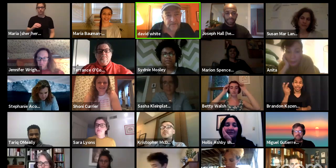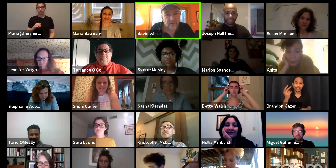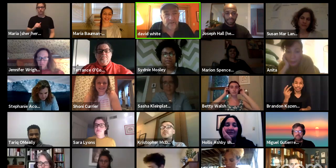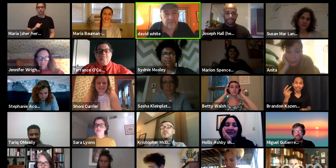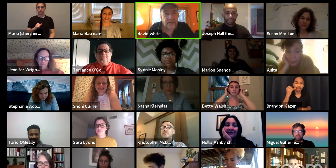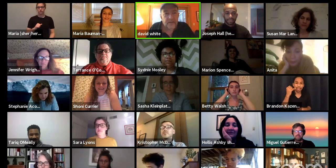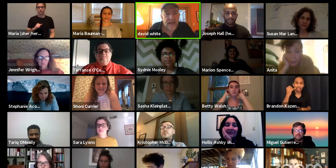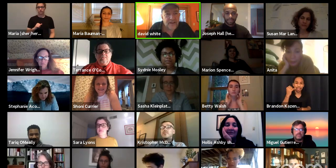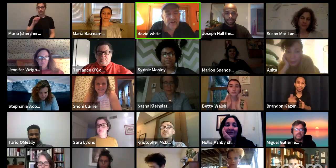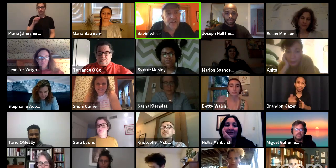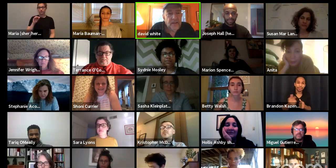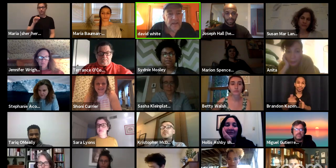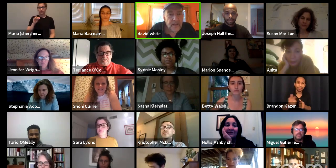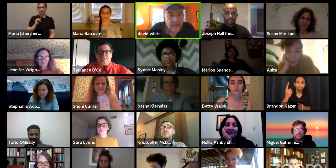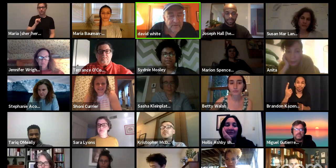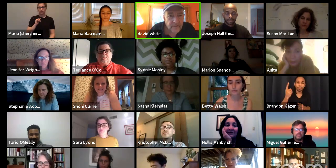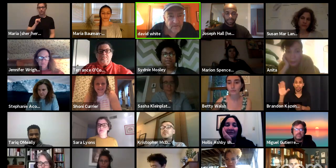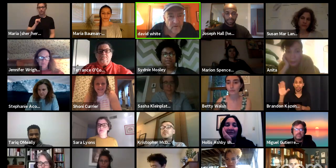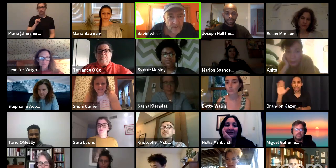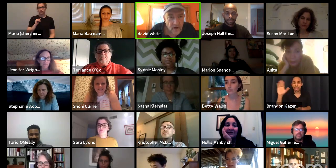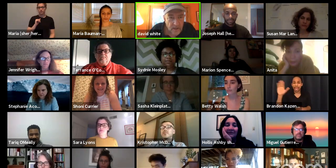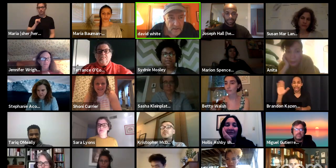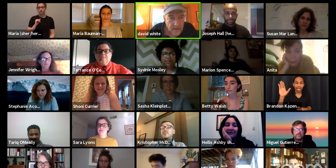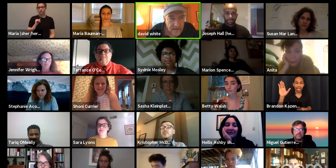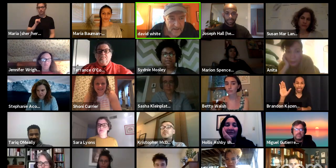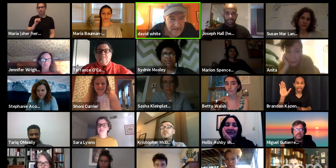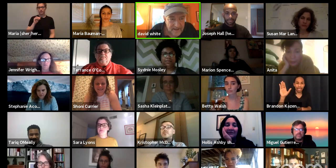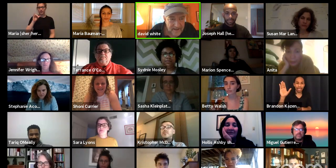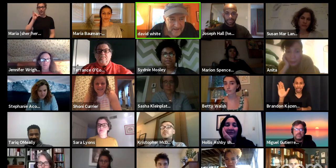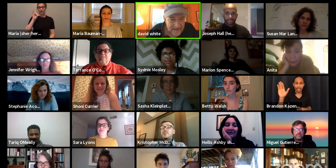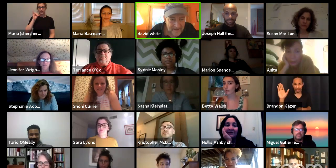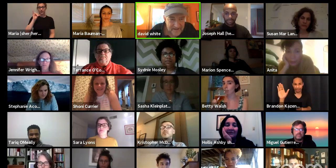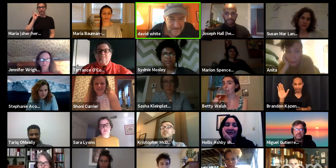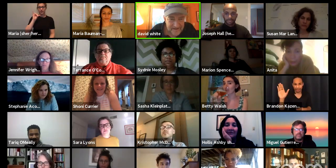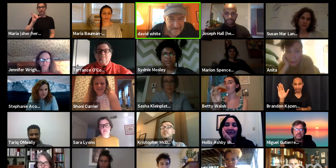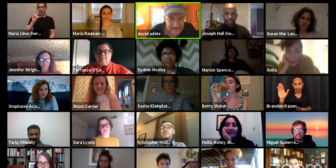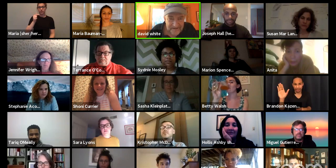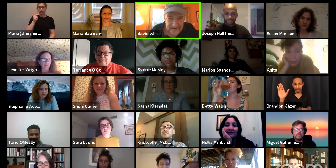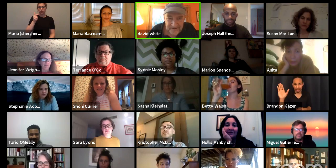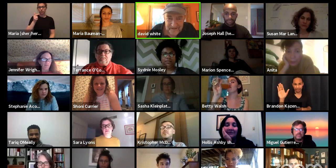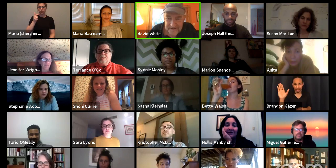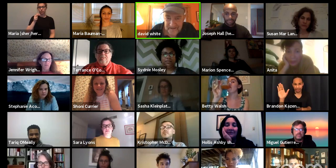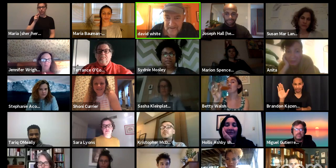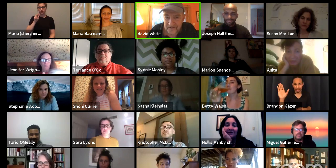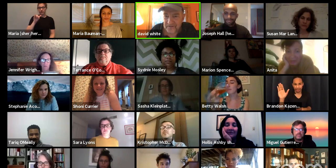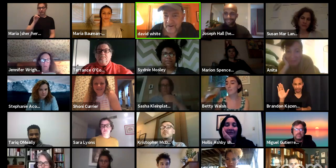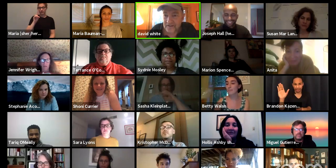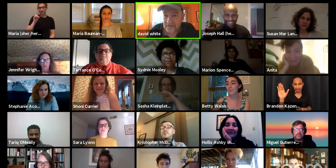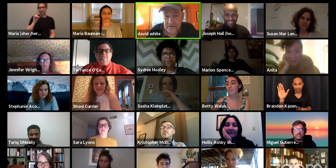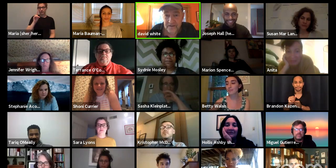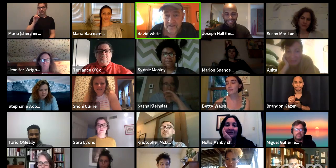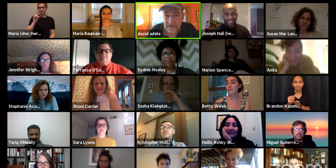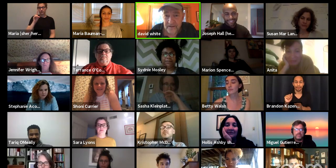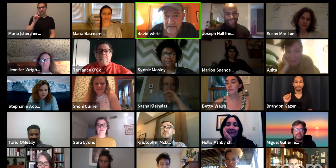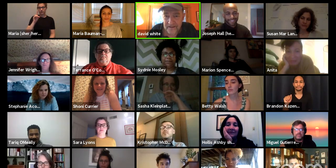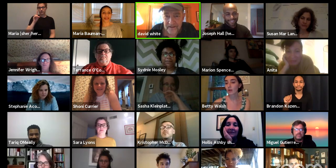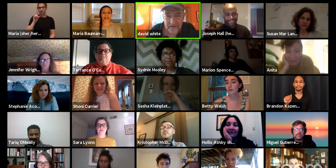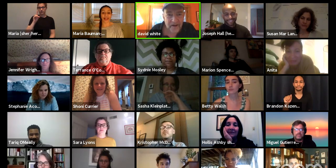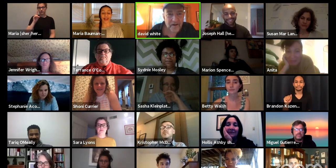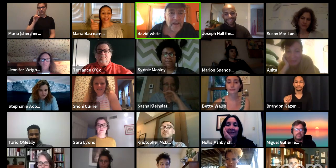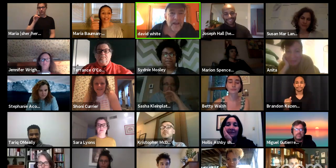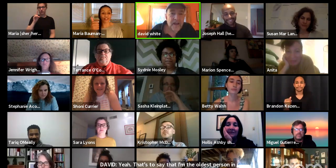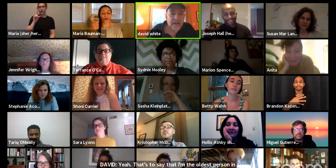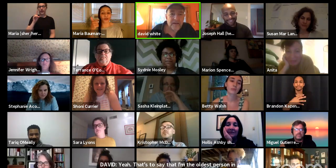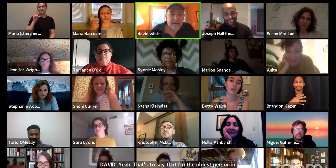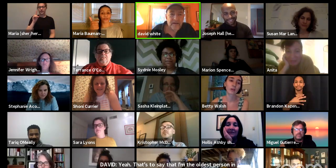But it strikes me that actually everything Sydney that's going Mosley, on. Sydney Mosley, Sydney, Sorry. Sorry.